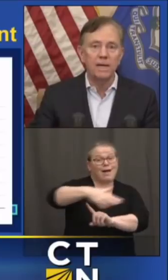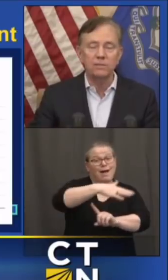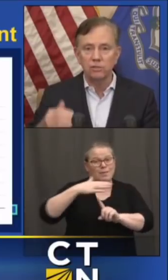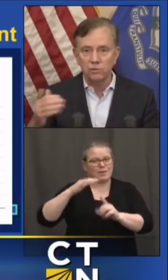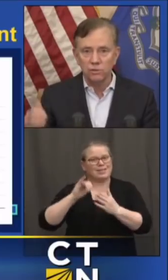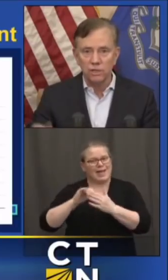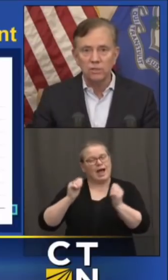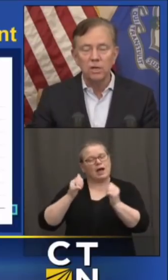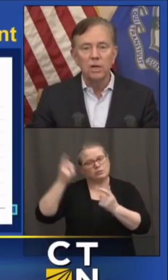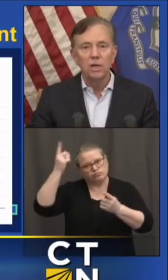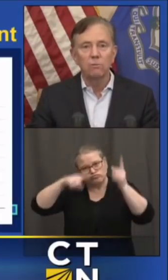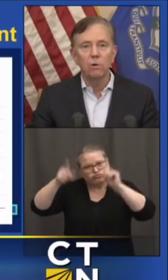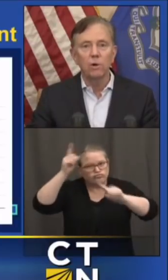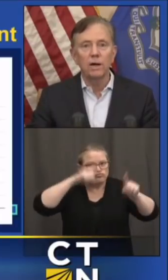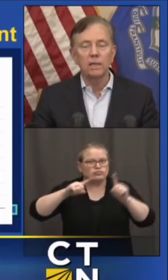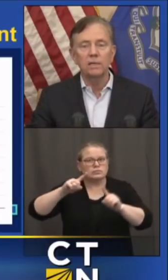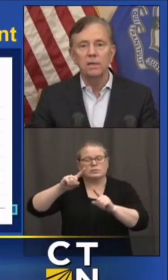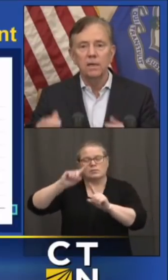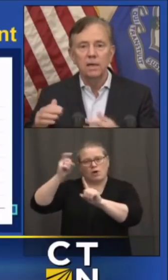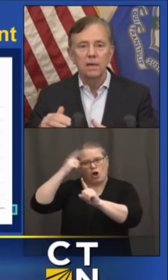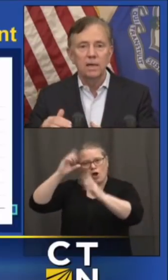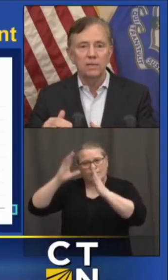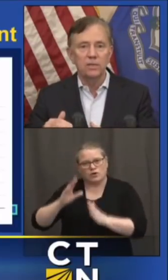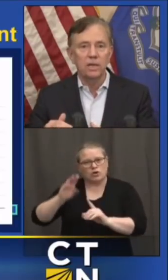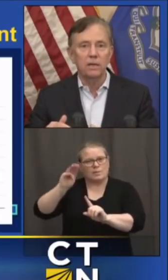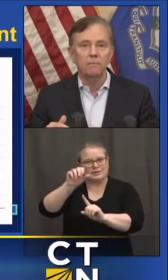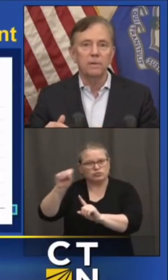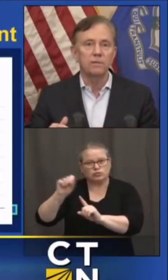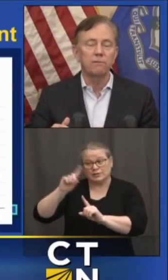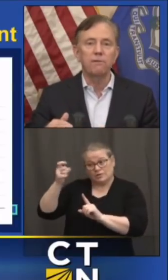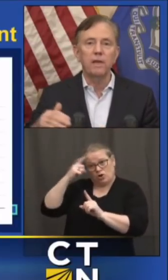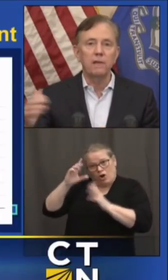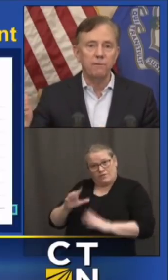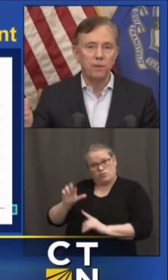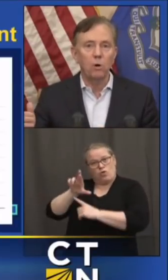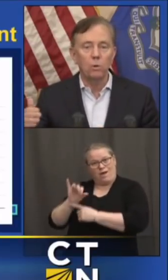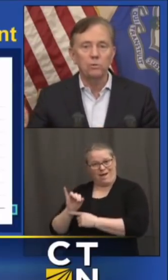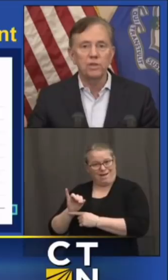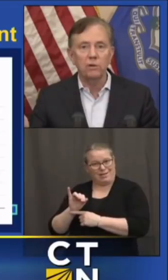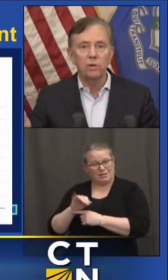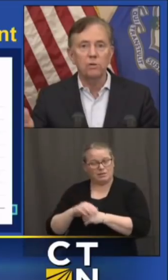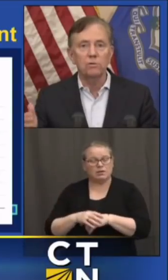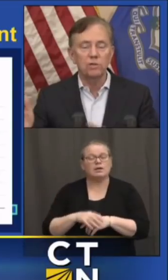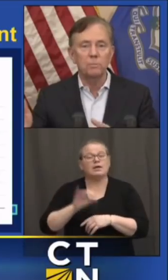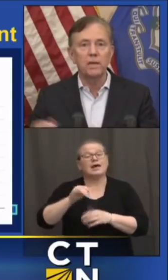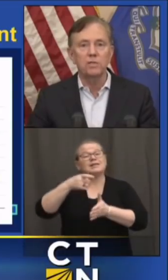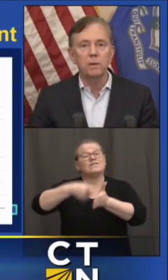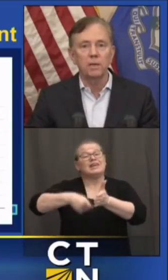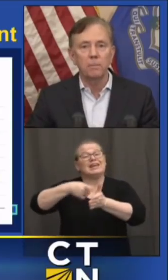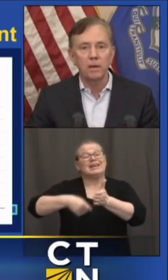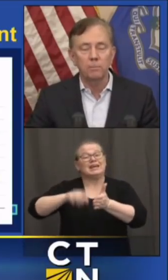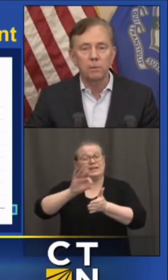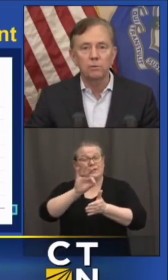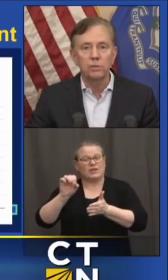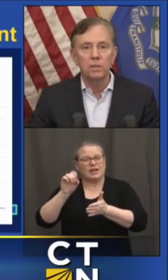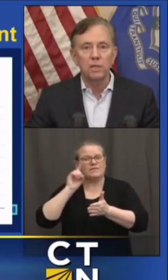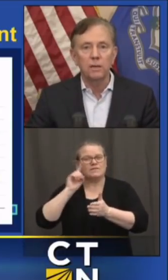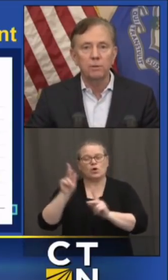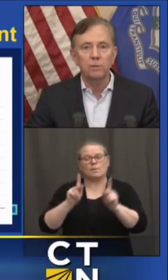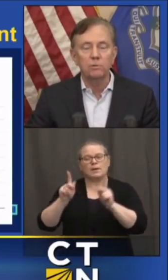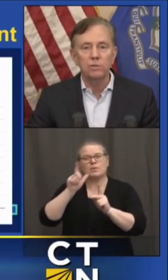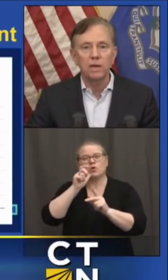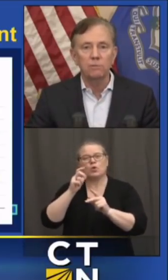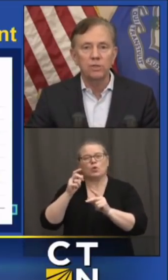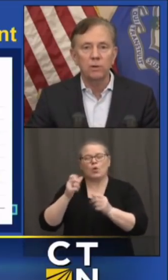governors in Massachusetts and Rhode Island. It's a fee for the wholesale users based upon the amount of pollution that